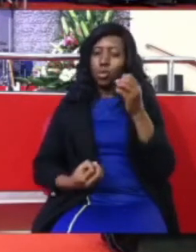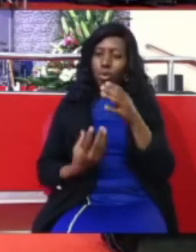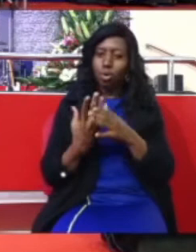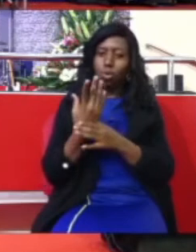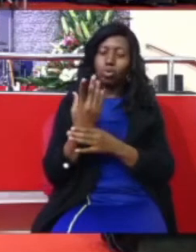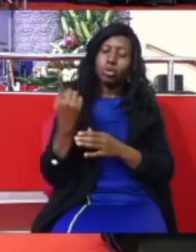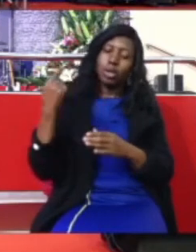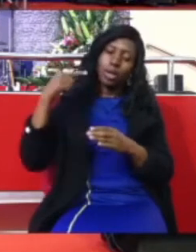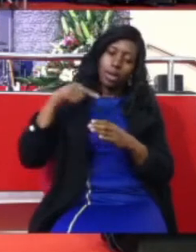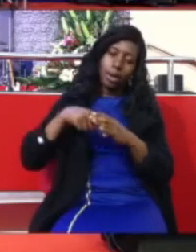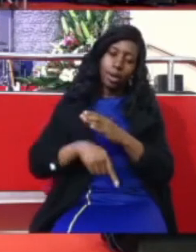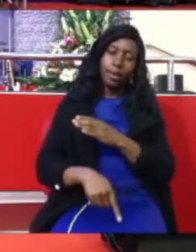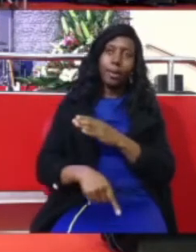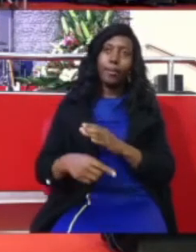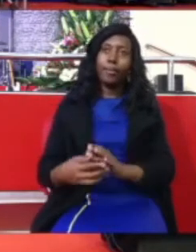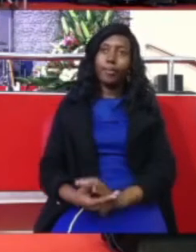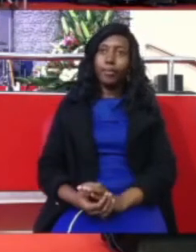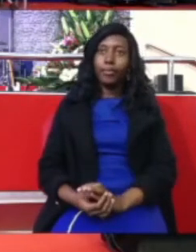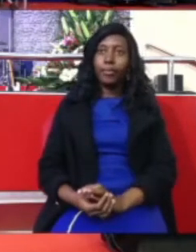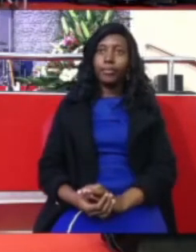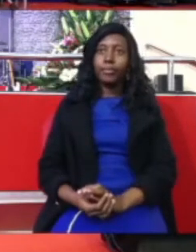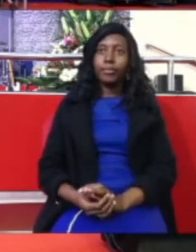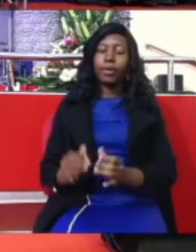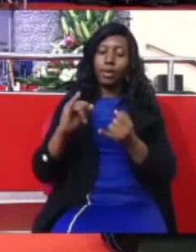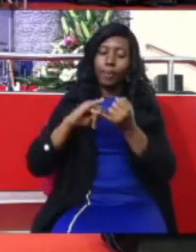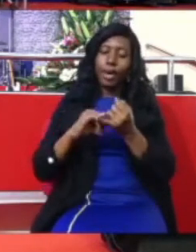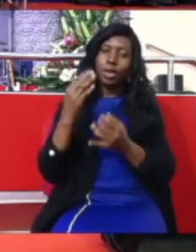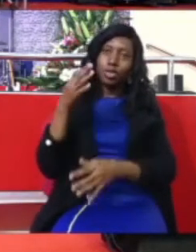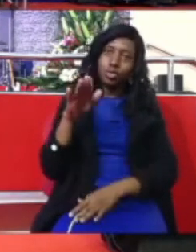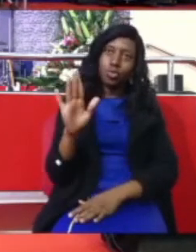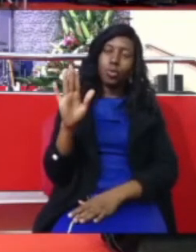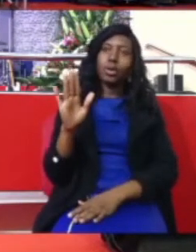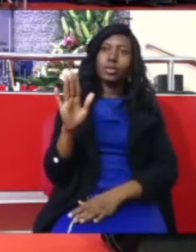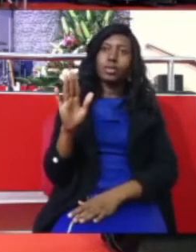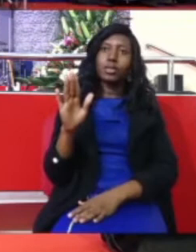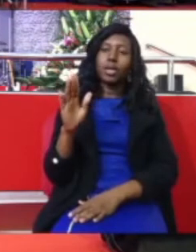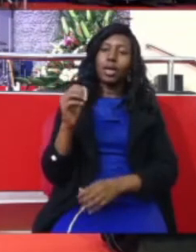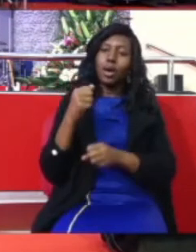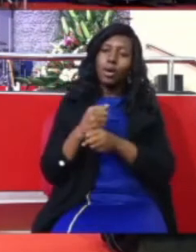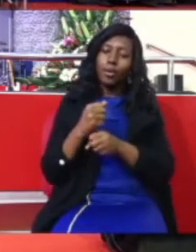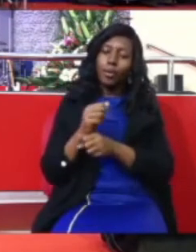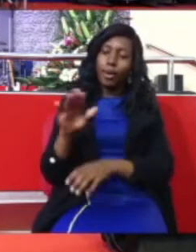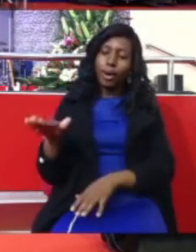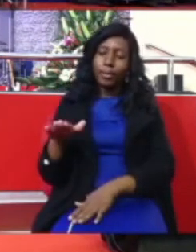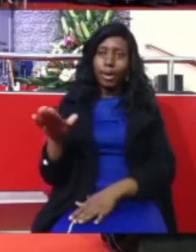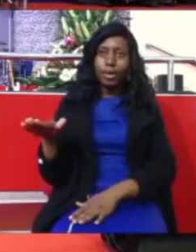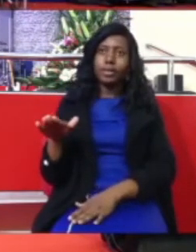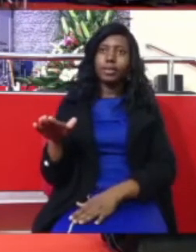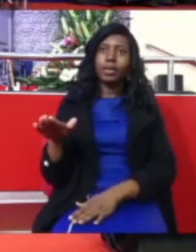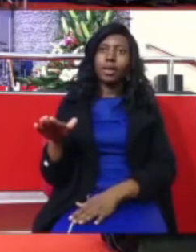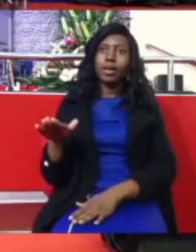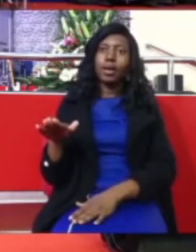marriage. I'm launching deeper in my parenting. I'm launching deeper at my workplace. I'm launching deeper in